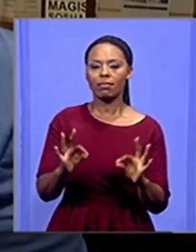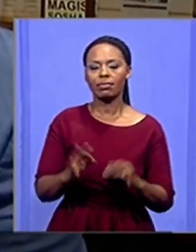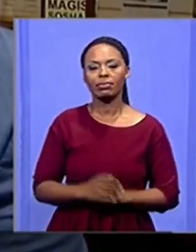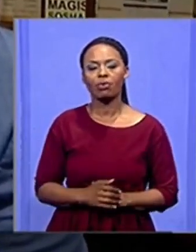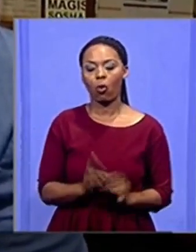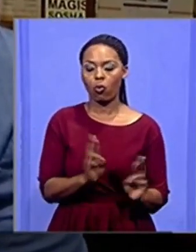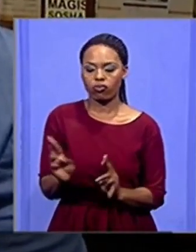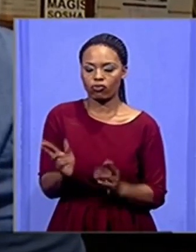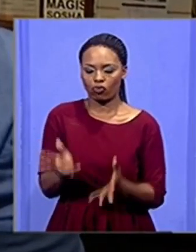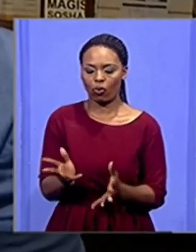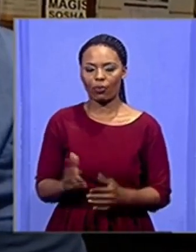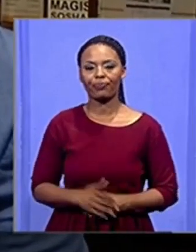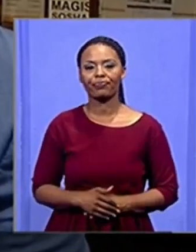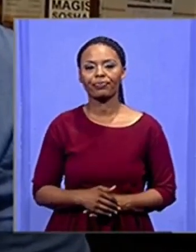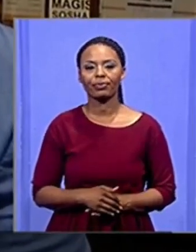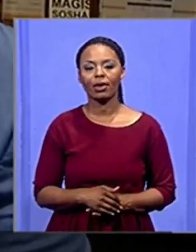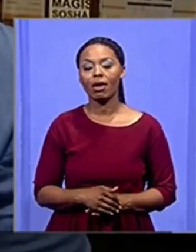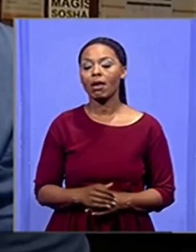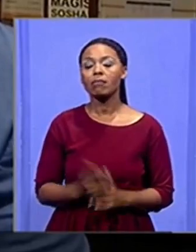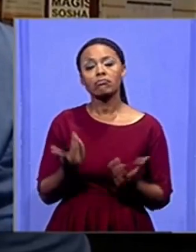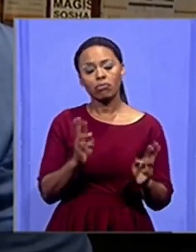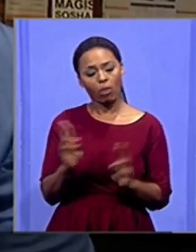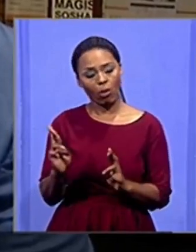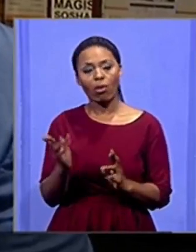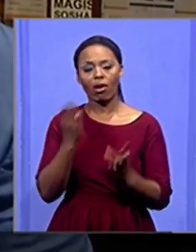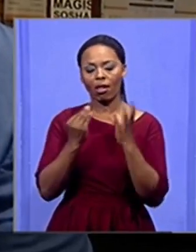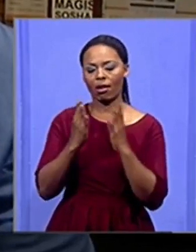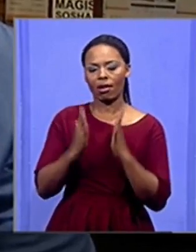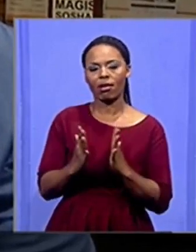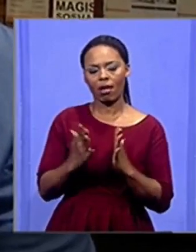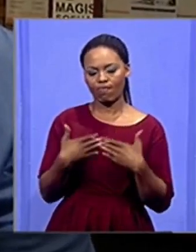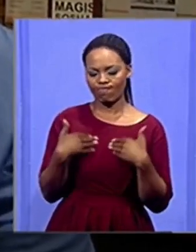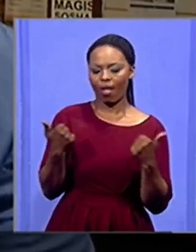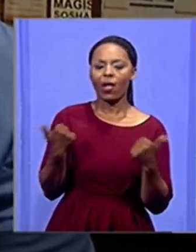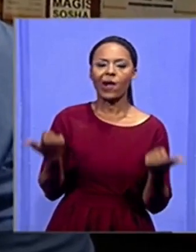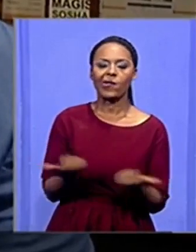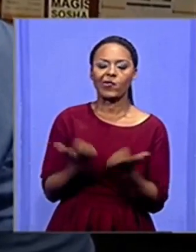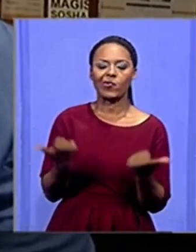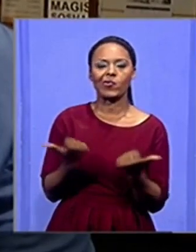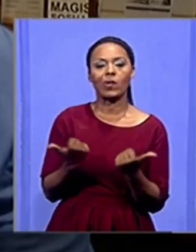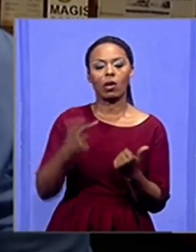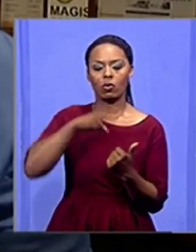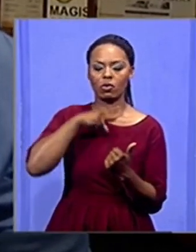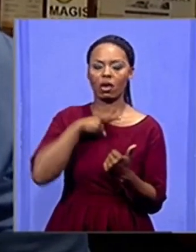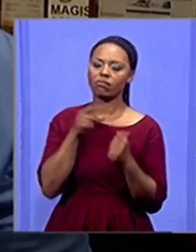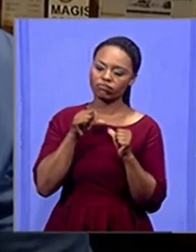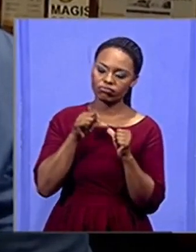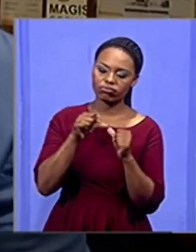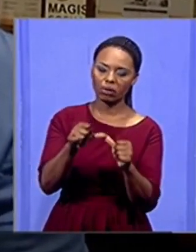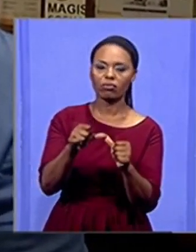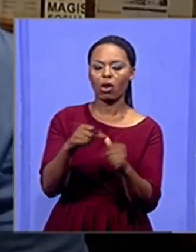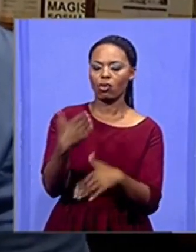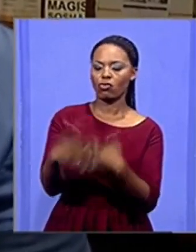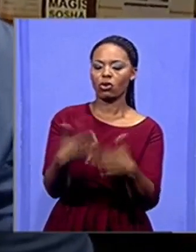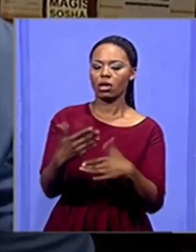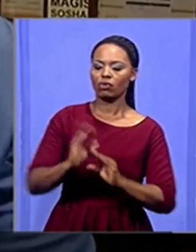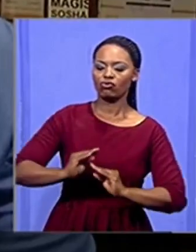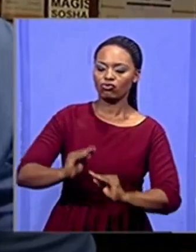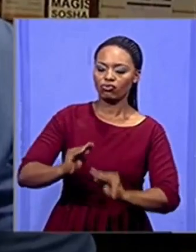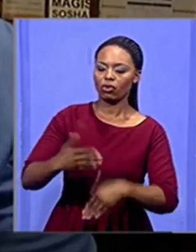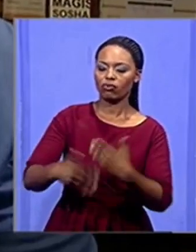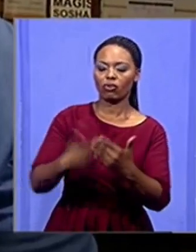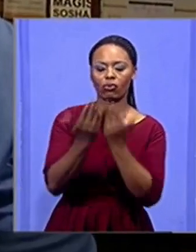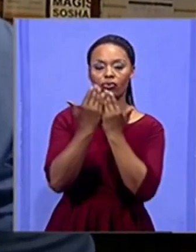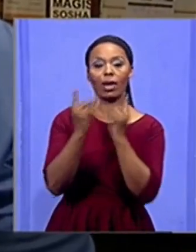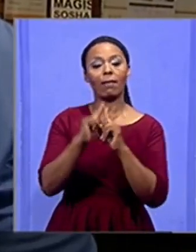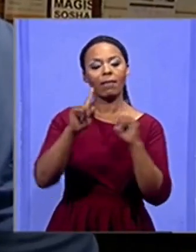week, learners will then be healthy so that they can then continue the process of being taught. But